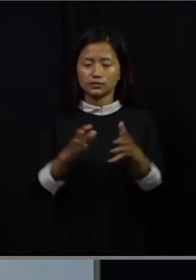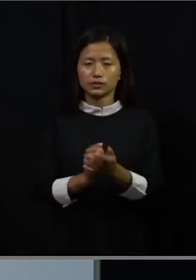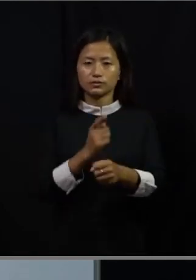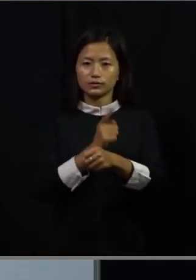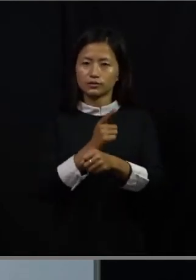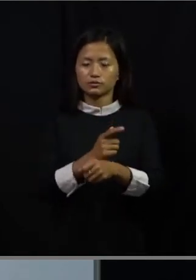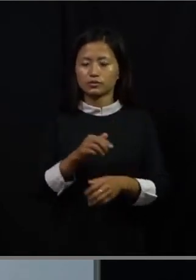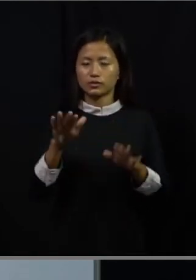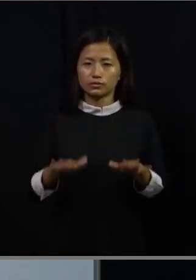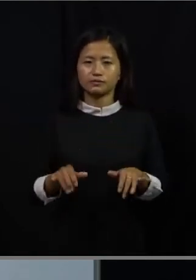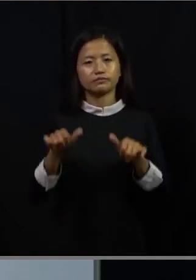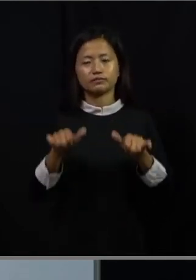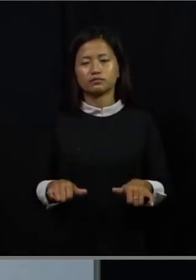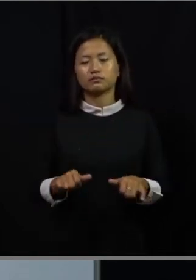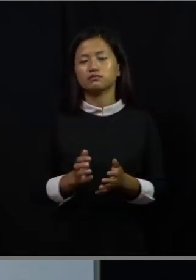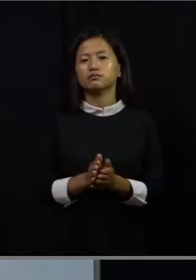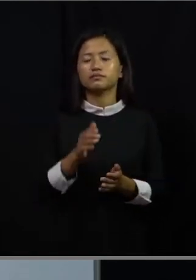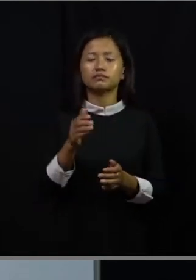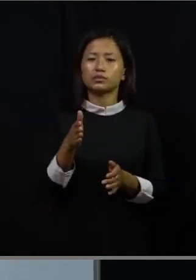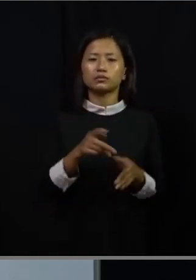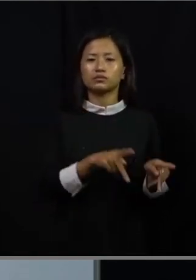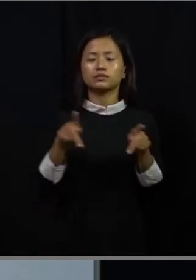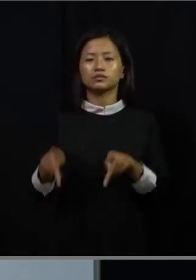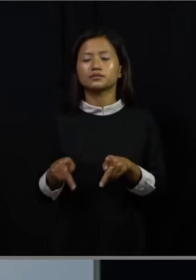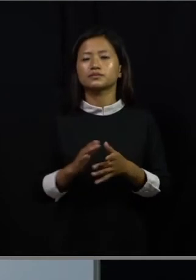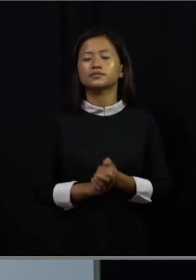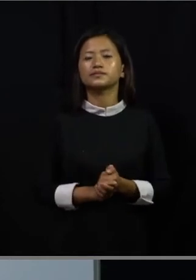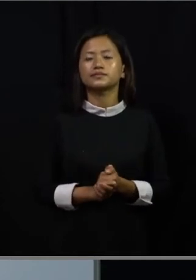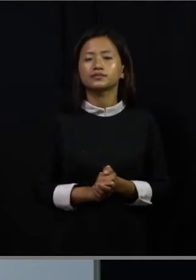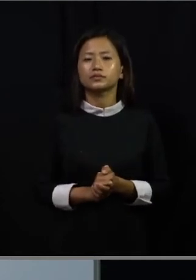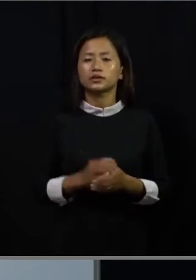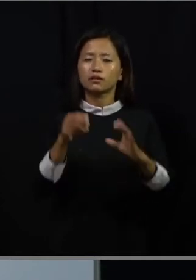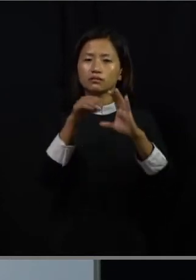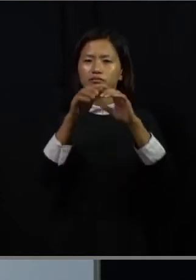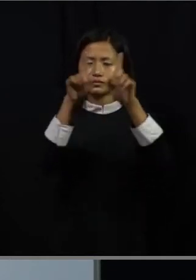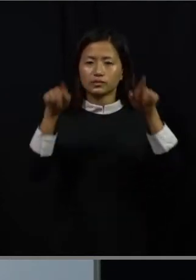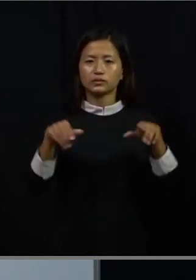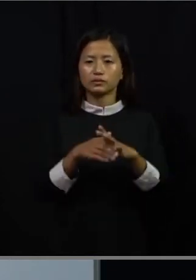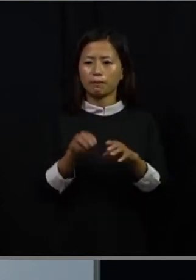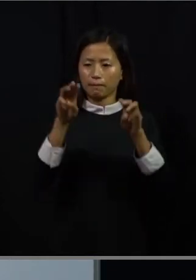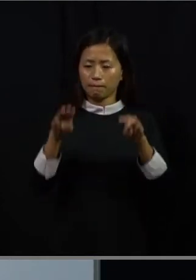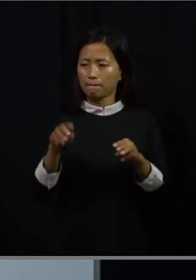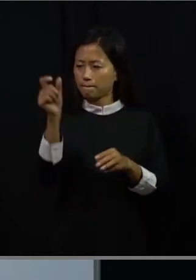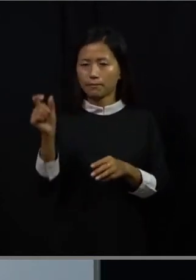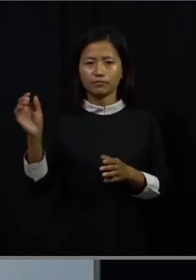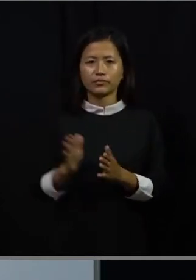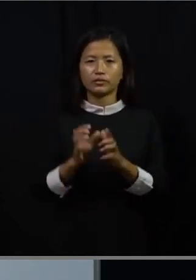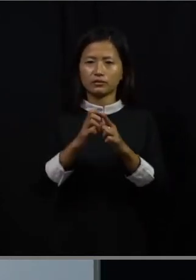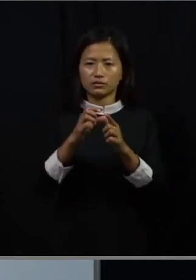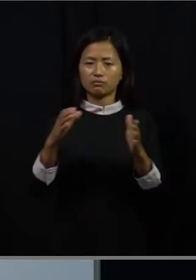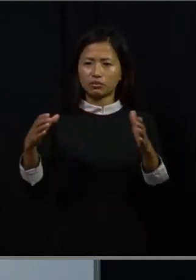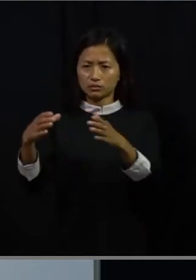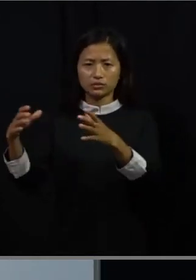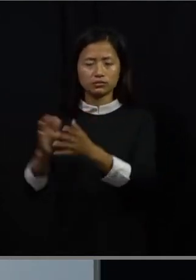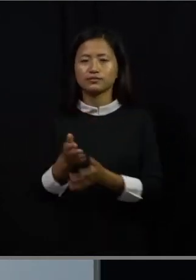you know, this would not happen possible. And even if the teachers are here, and if the camera crew members are not here, and if the department is not